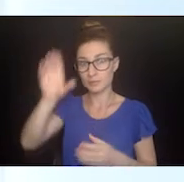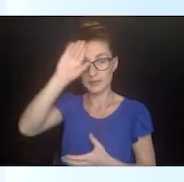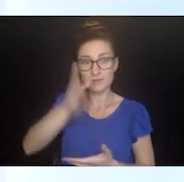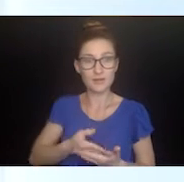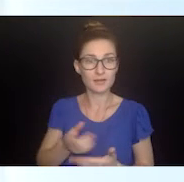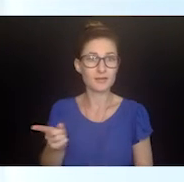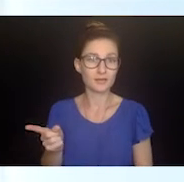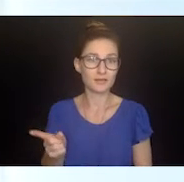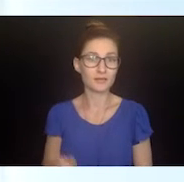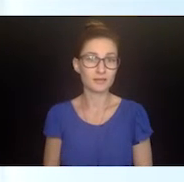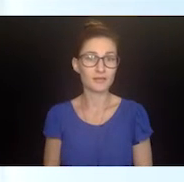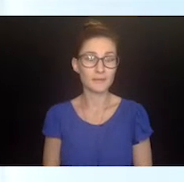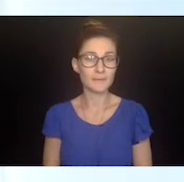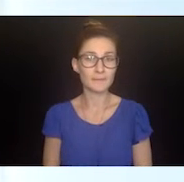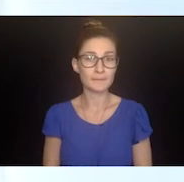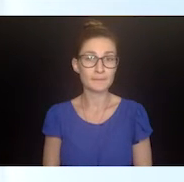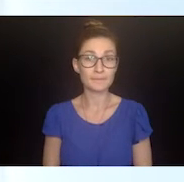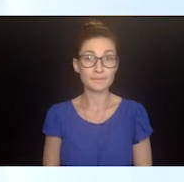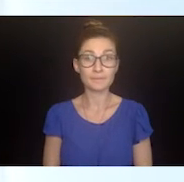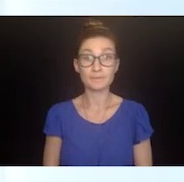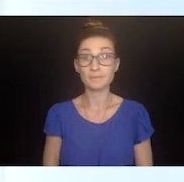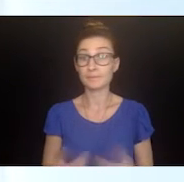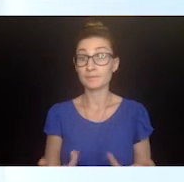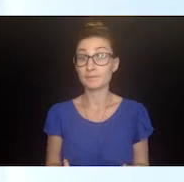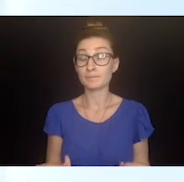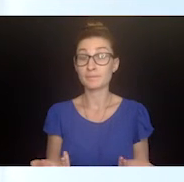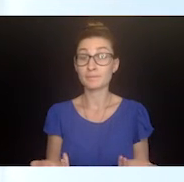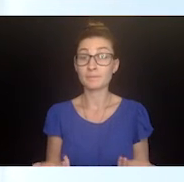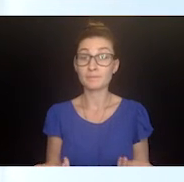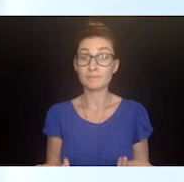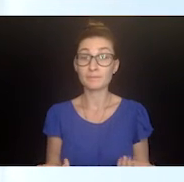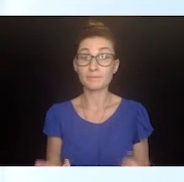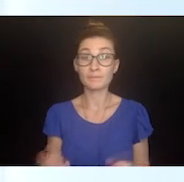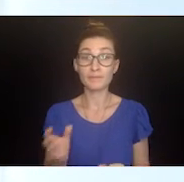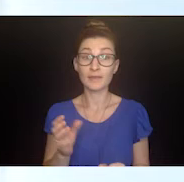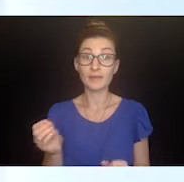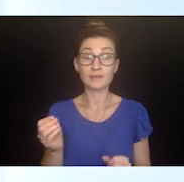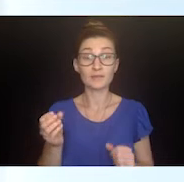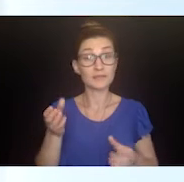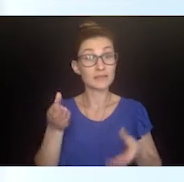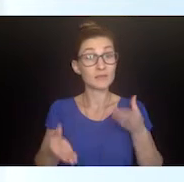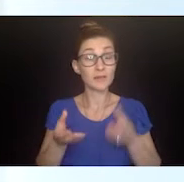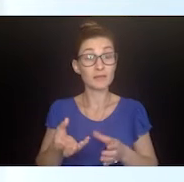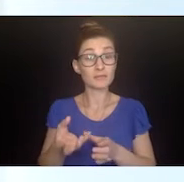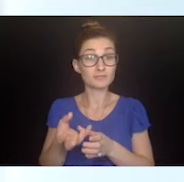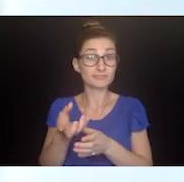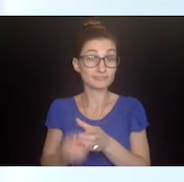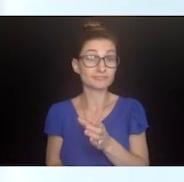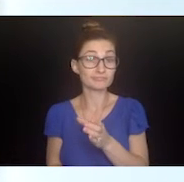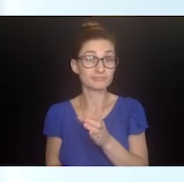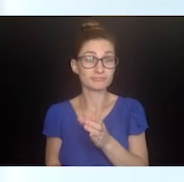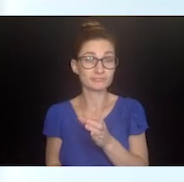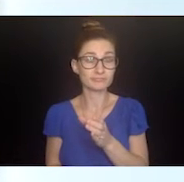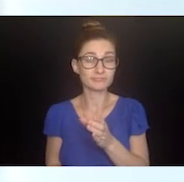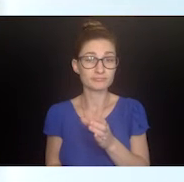his meningitis, and the fact that he may have gone. He may have passed away.